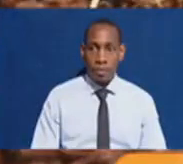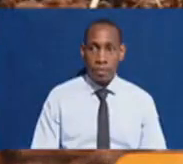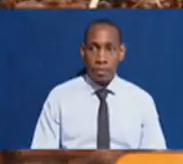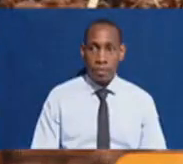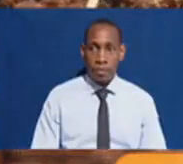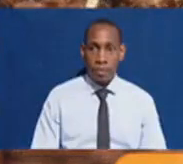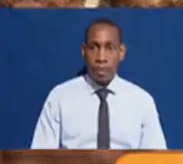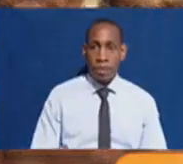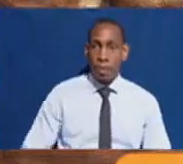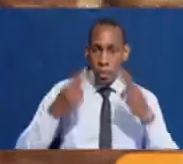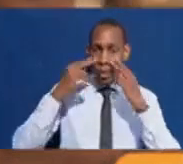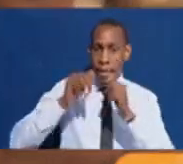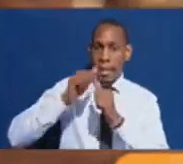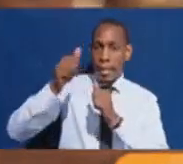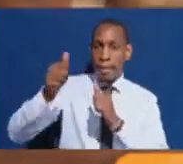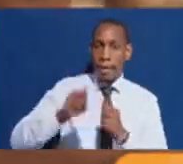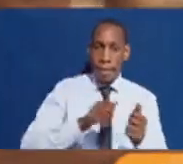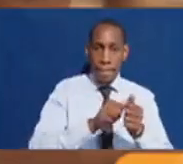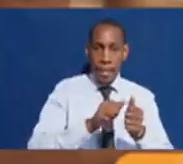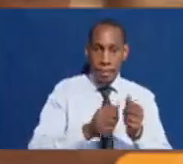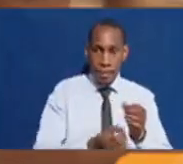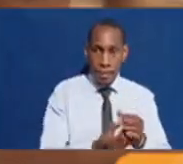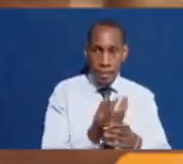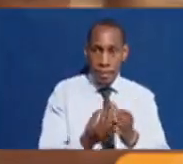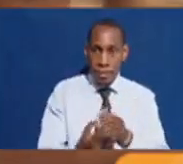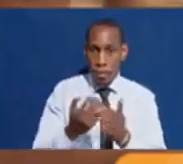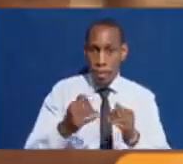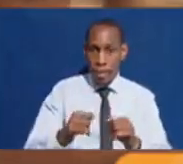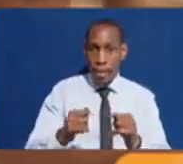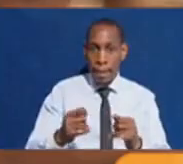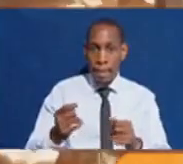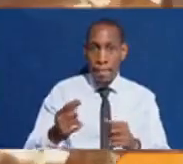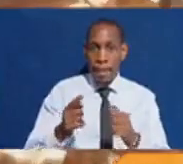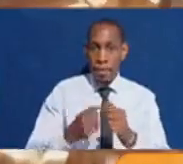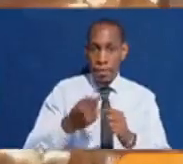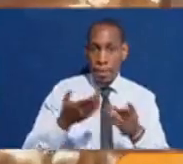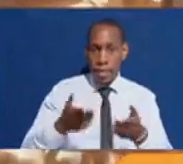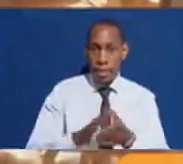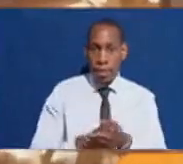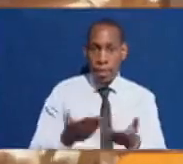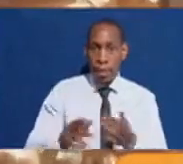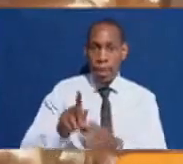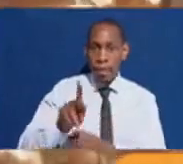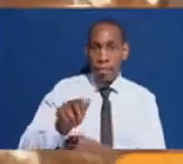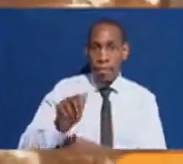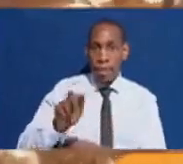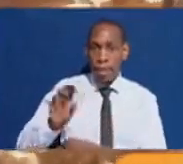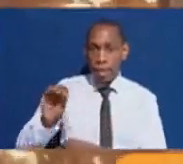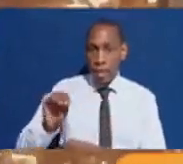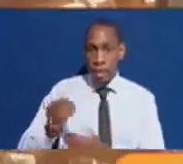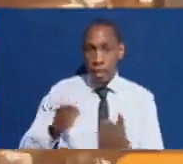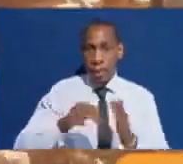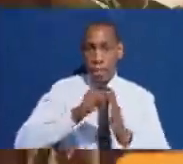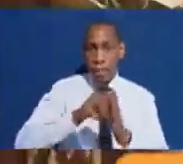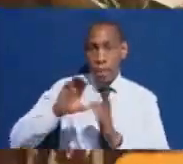From afar, this maize crop that has been undergoing trials since June this year at KALRO Kiboko Research Center in